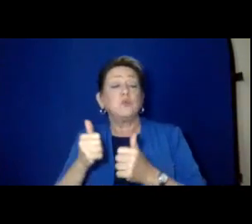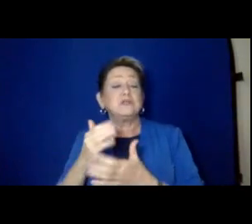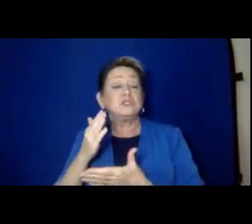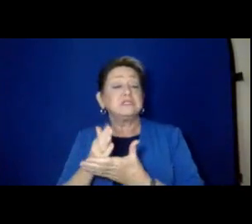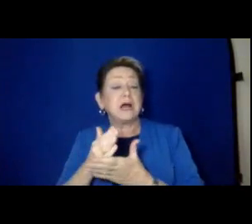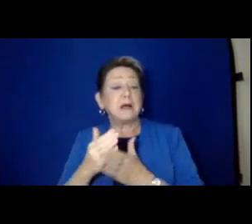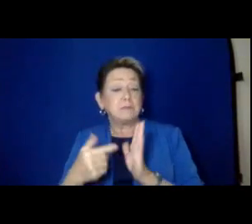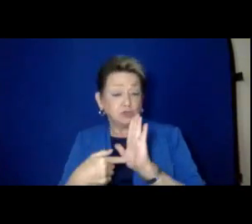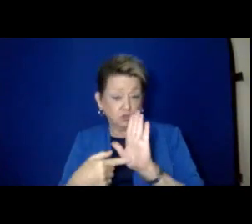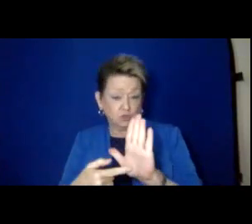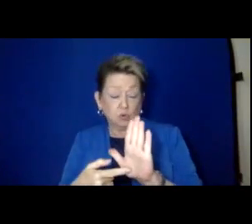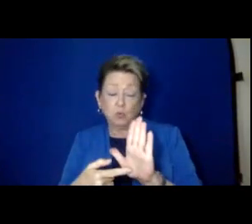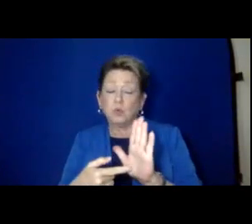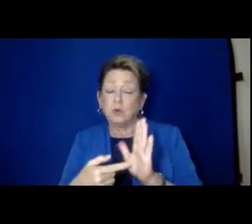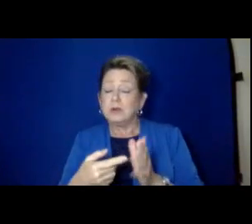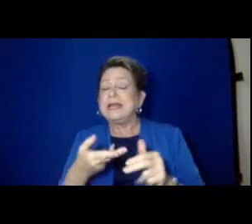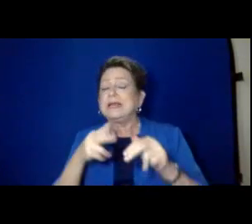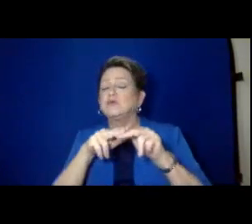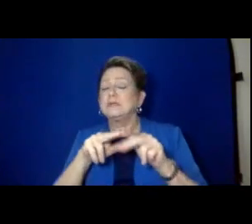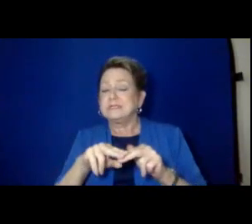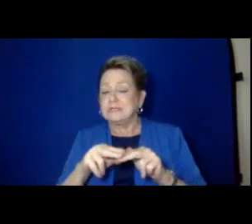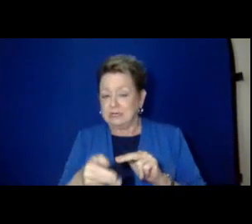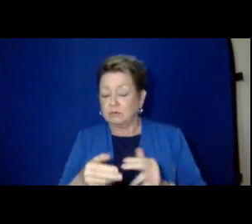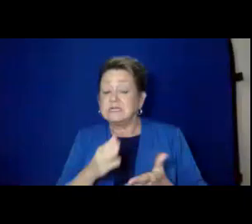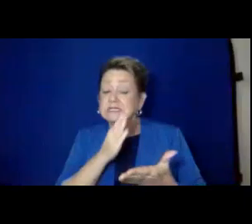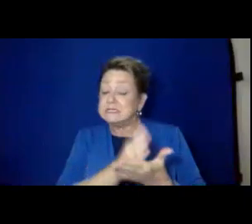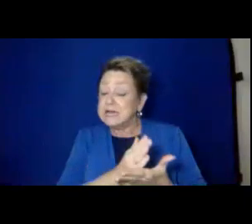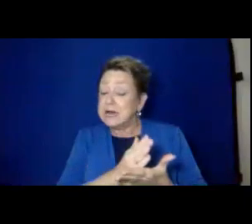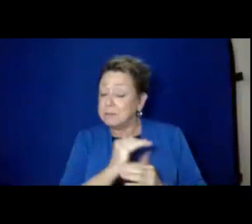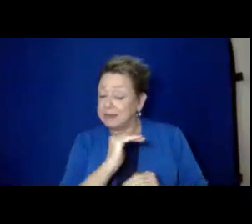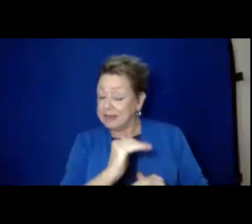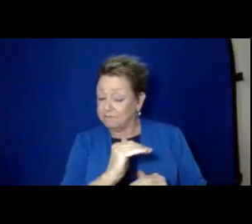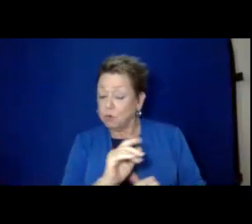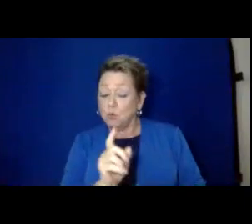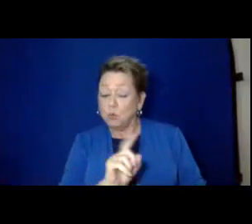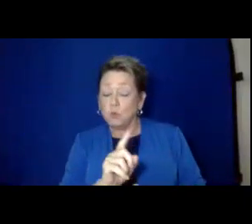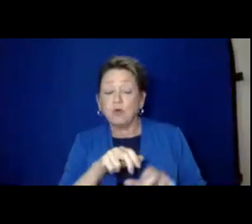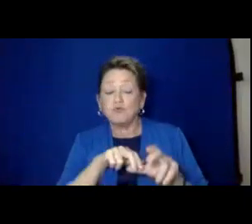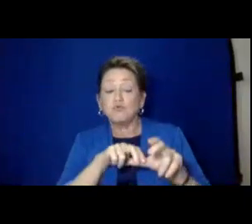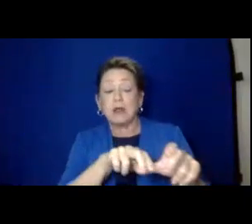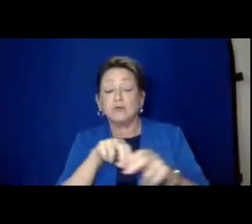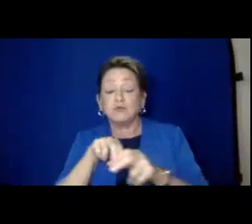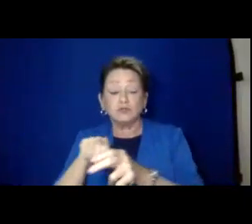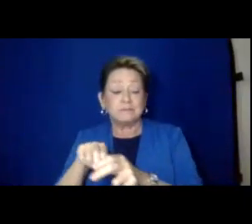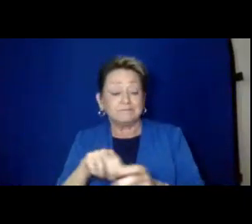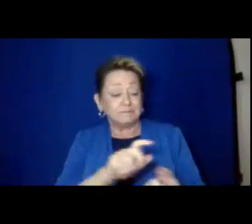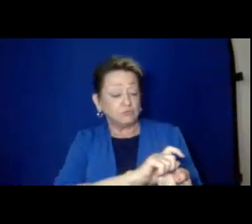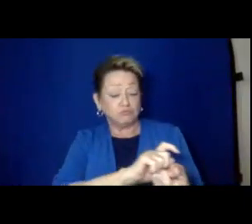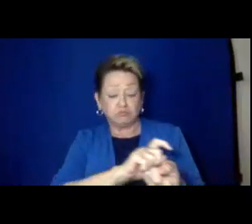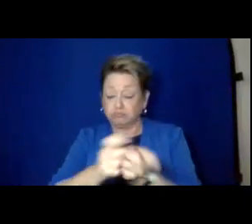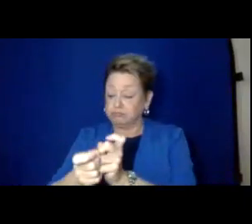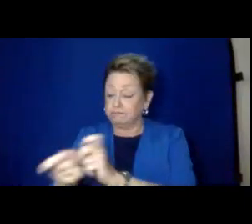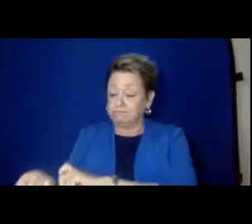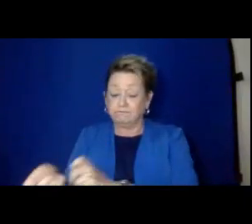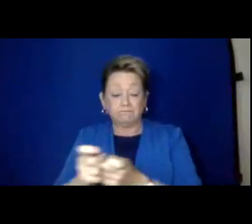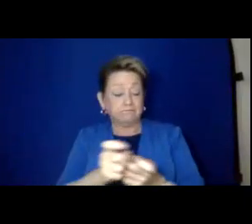decreases. I think stop level would be the biggest help here in terms of where ridership is potentially shifting over time.